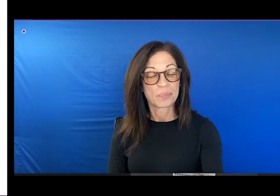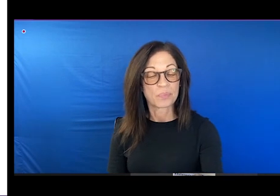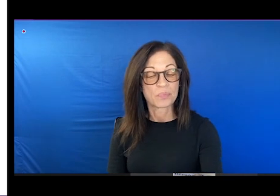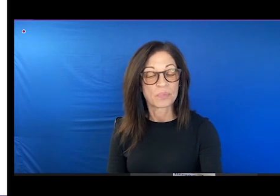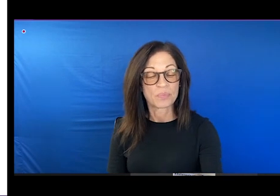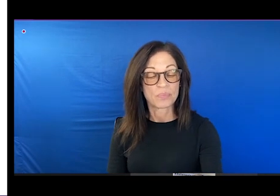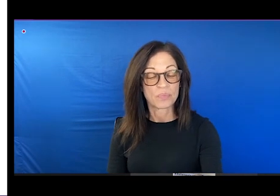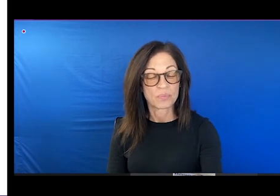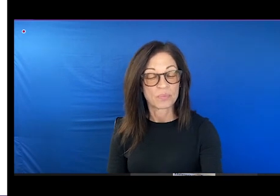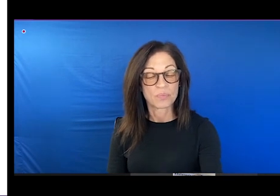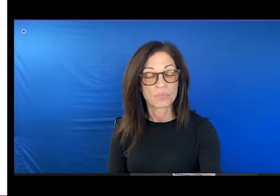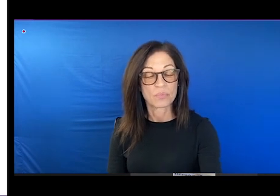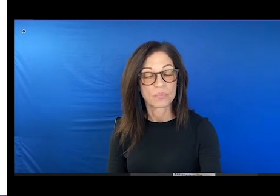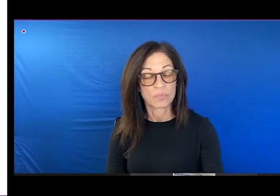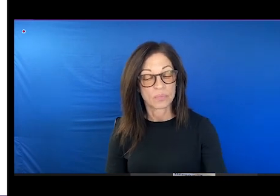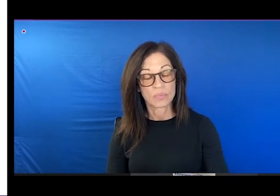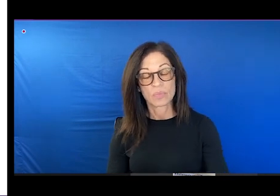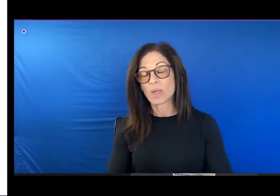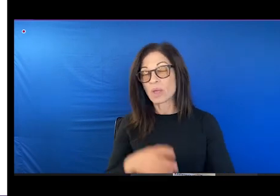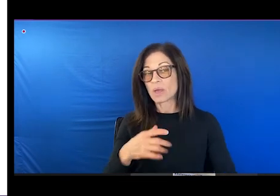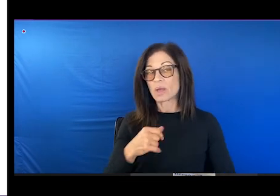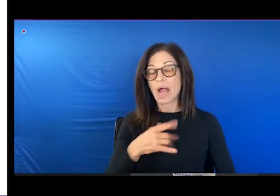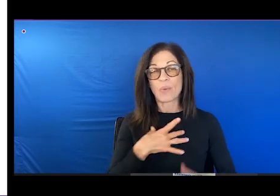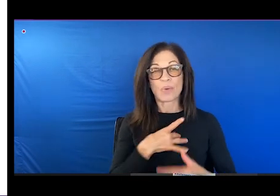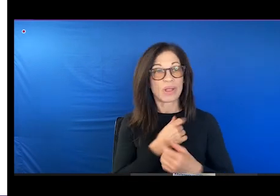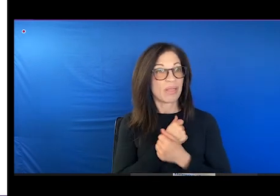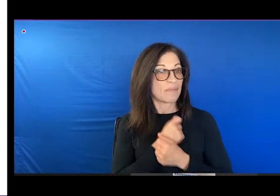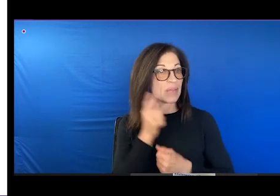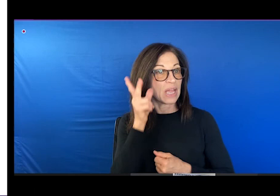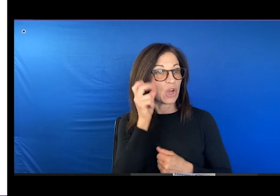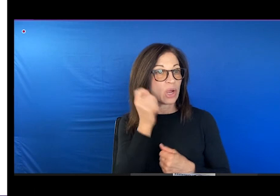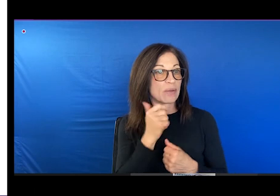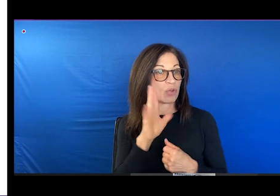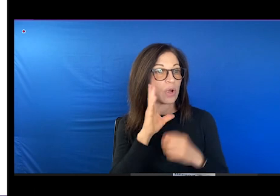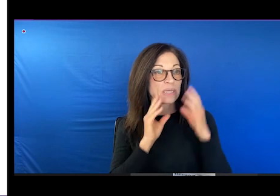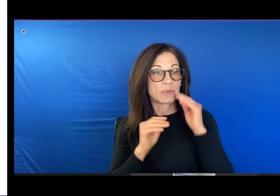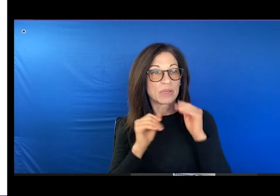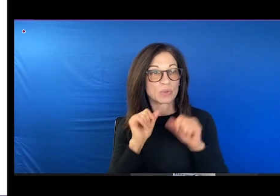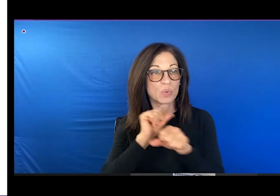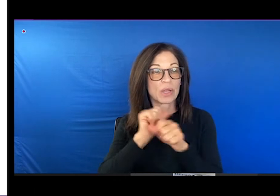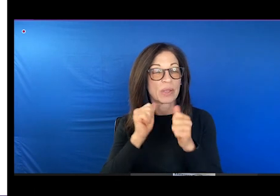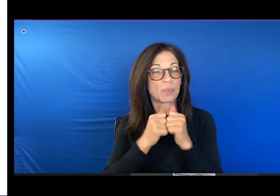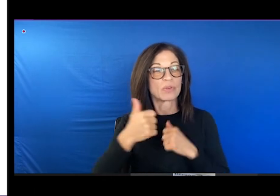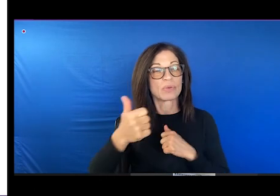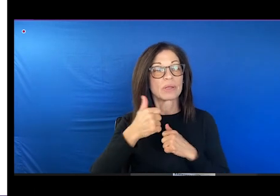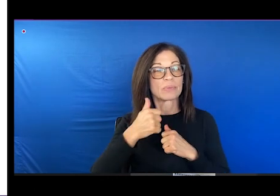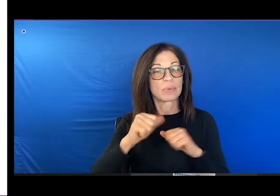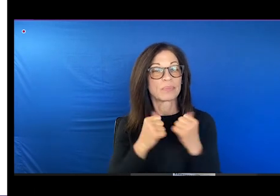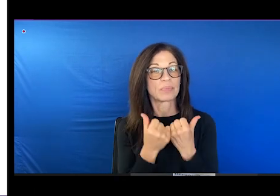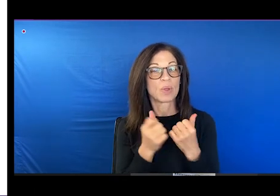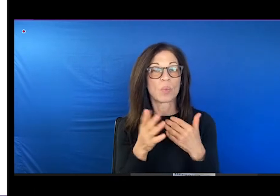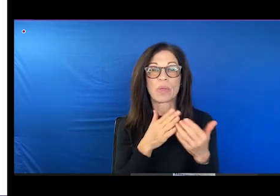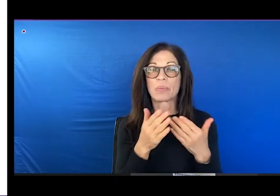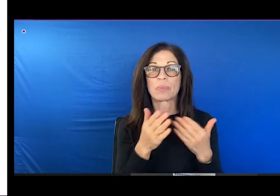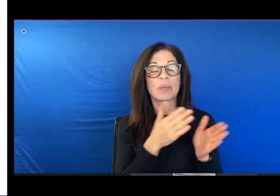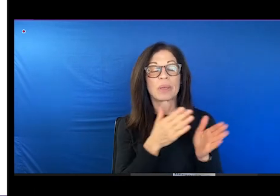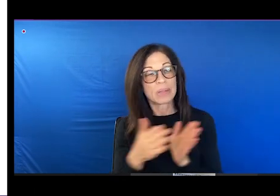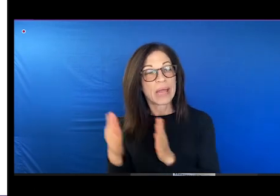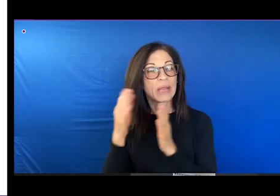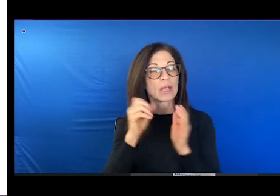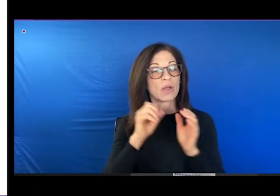I would love to hear of any of your personal experiences in working with transportation, either providers or